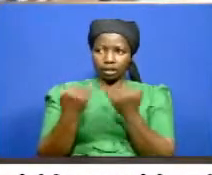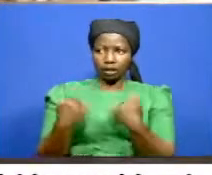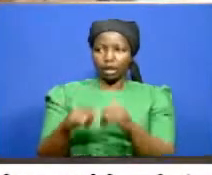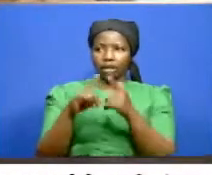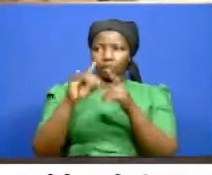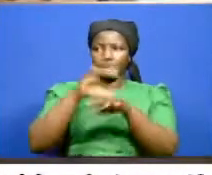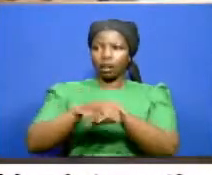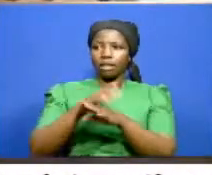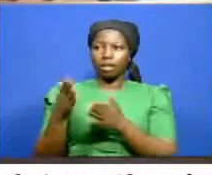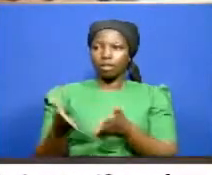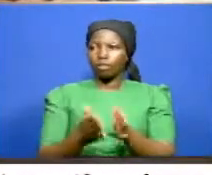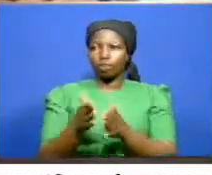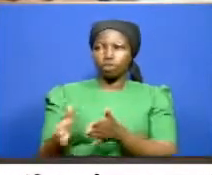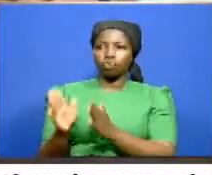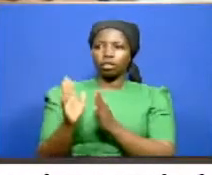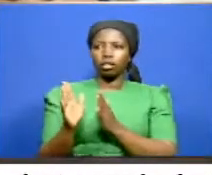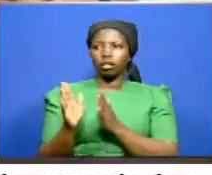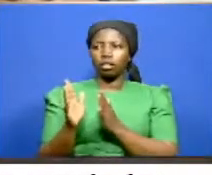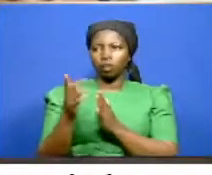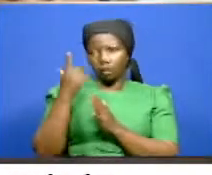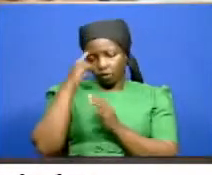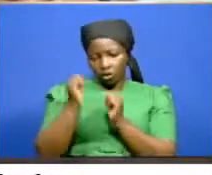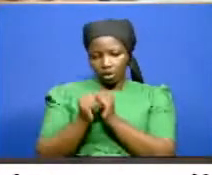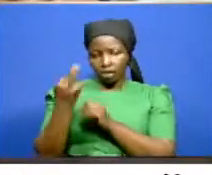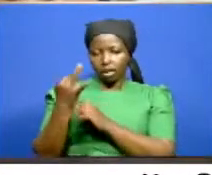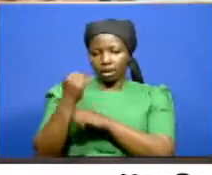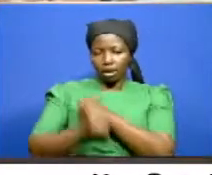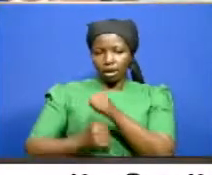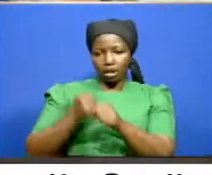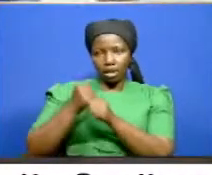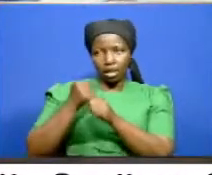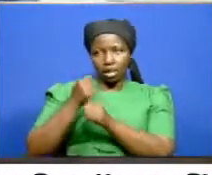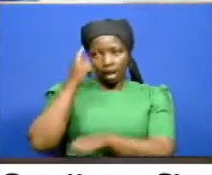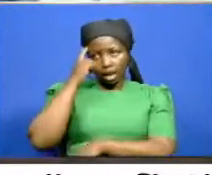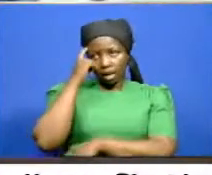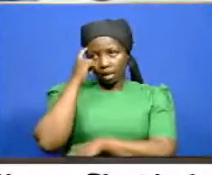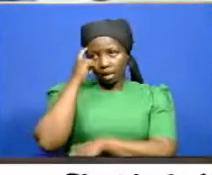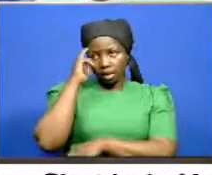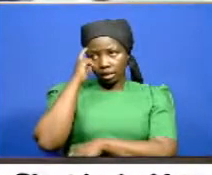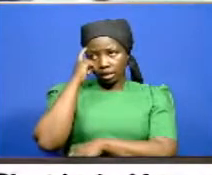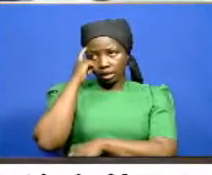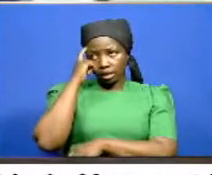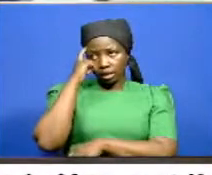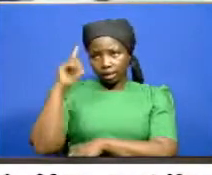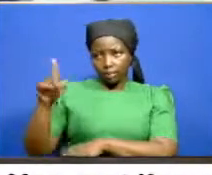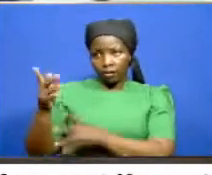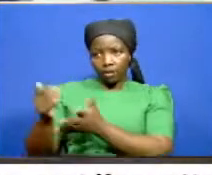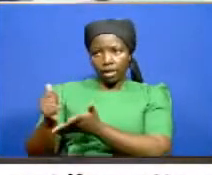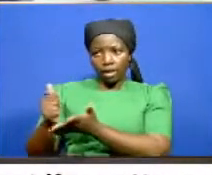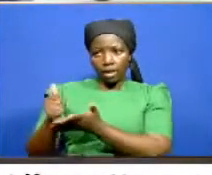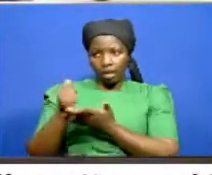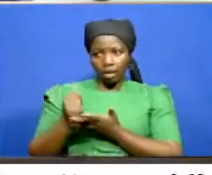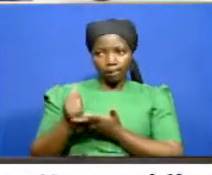get an opportunity and all that. And for 13 years, I think the challenge, they definitely helped me, gave me an